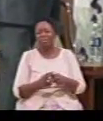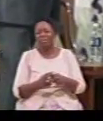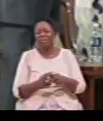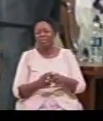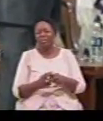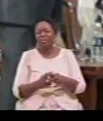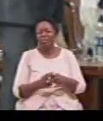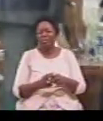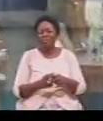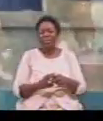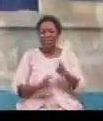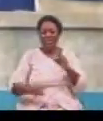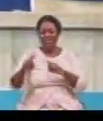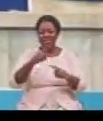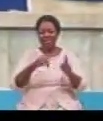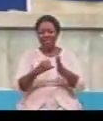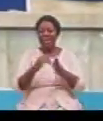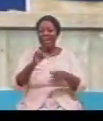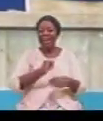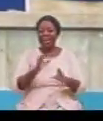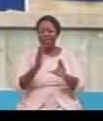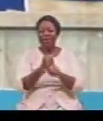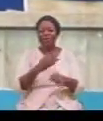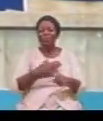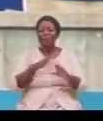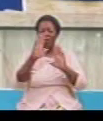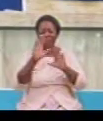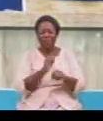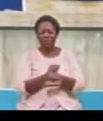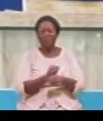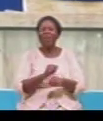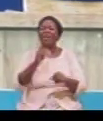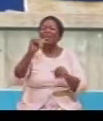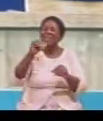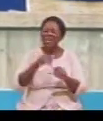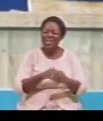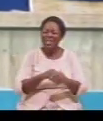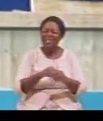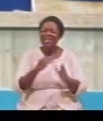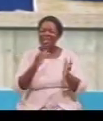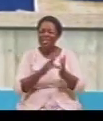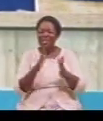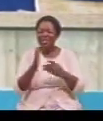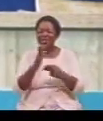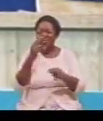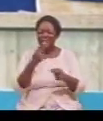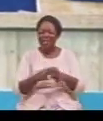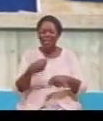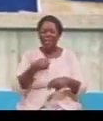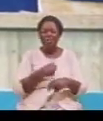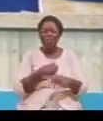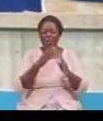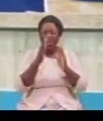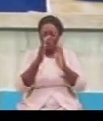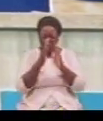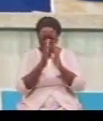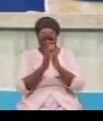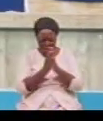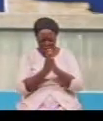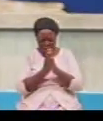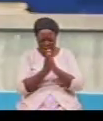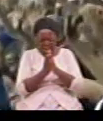I got my miracle. In Jesus' name we pray.